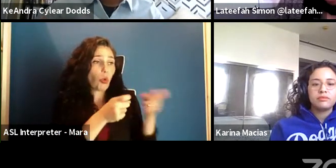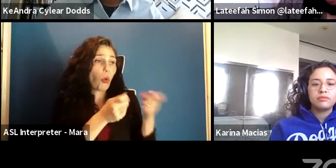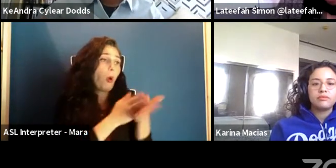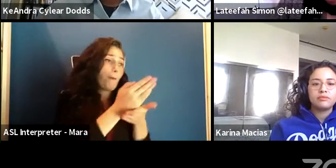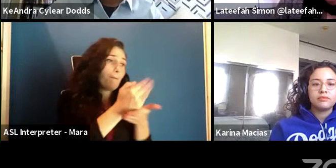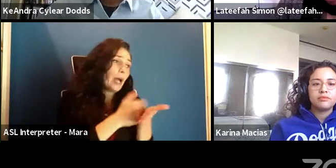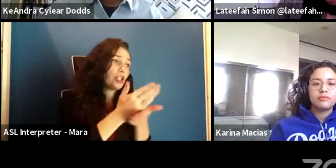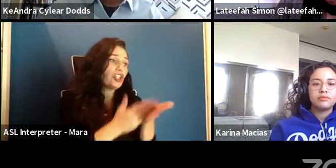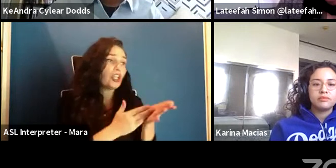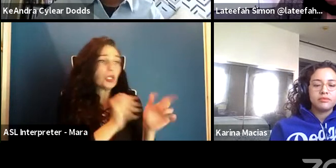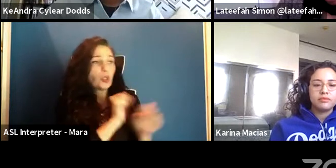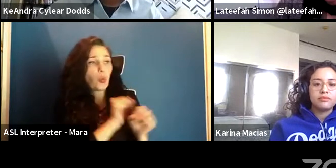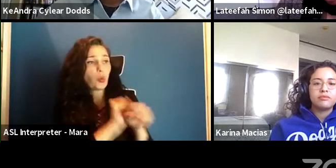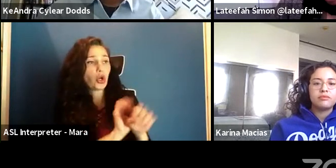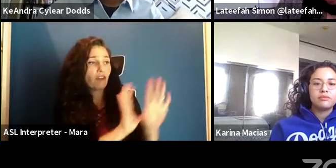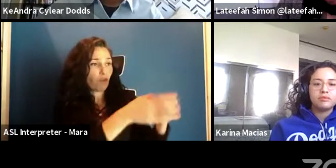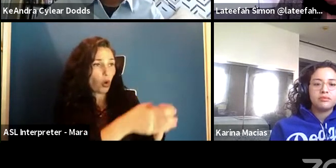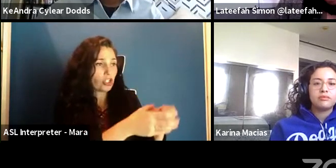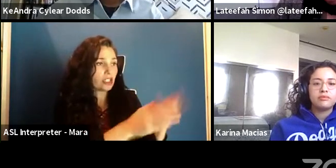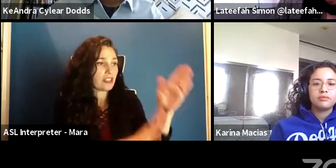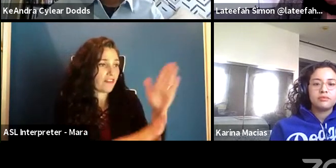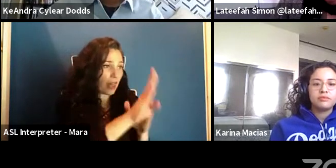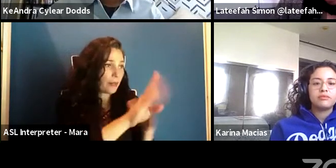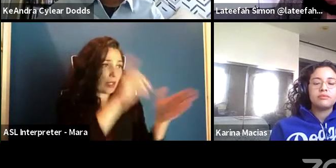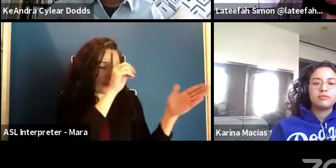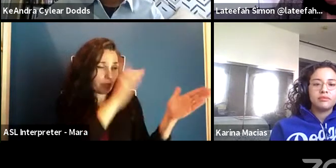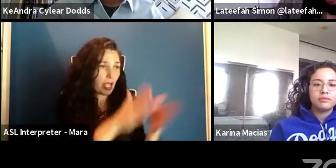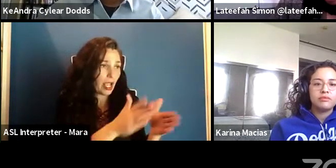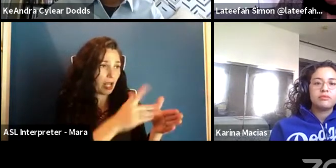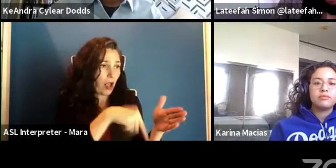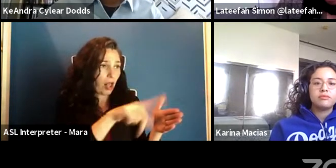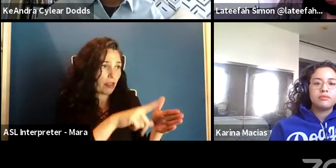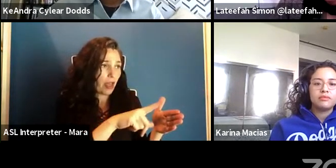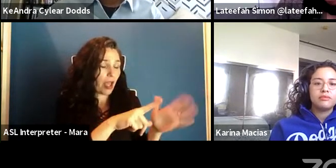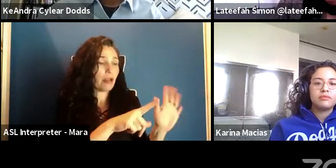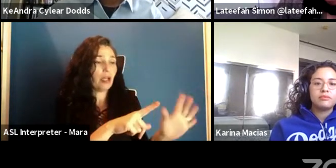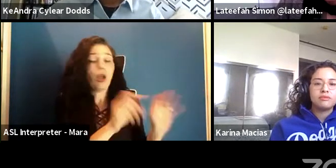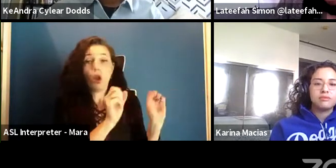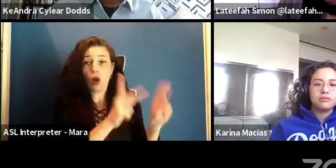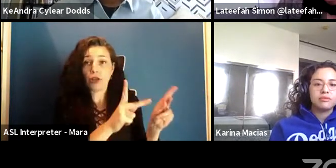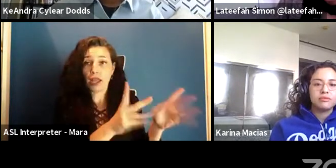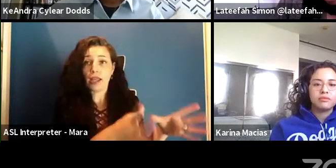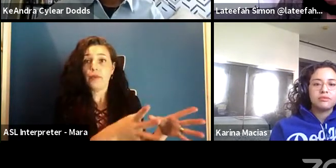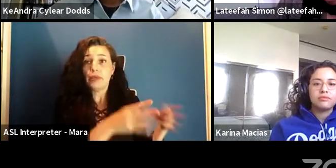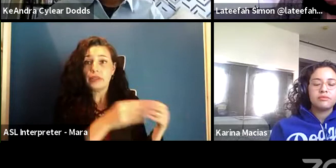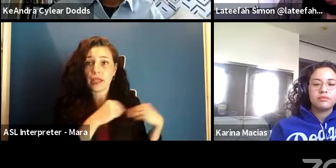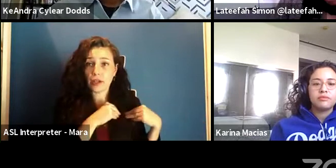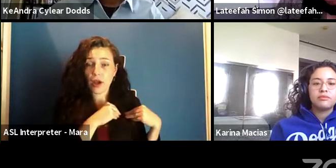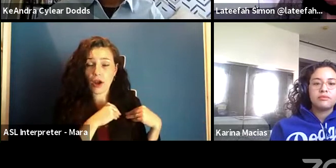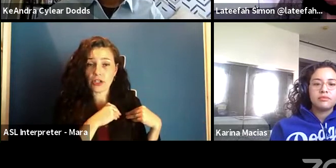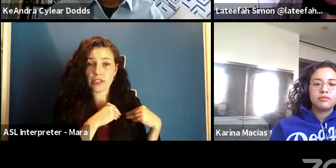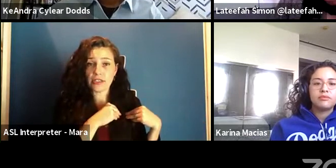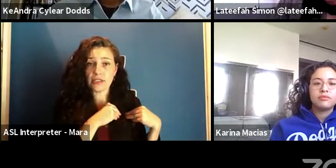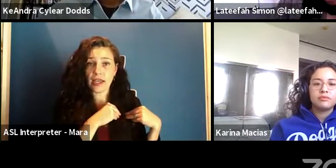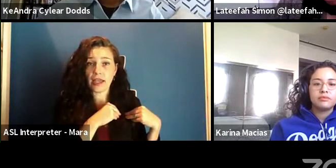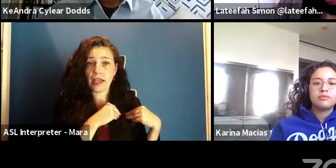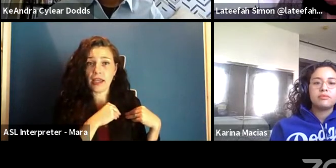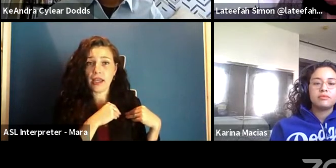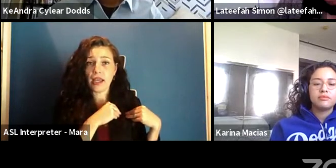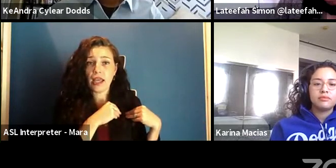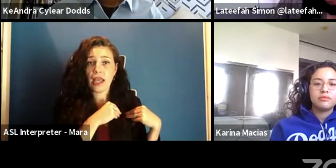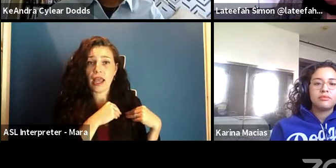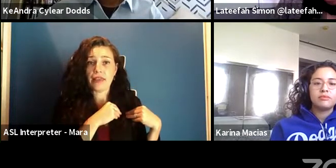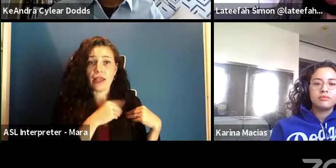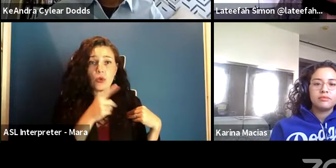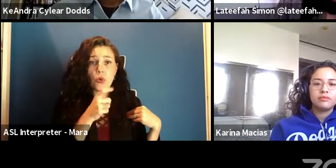development and over a plan, harness that and call out that you got to call out, point fingers at whoever